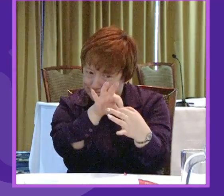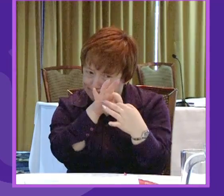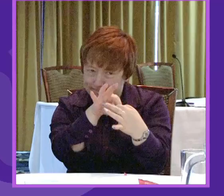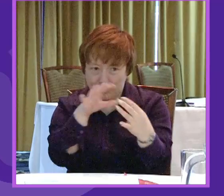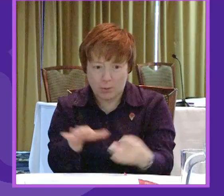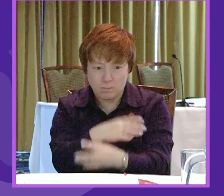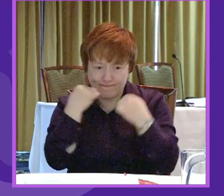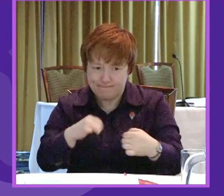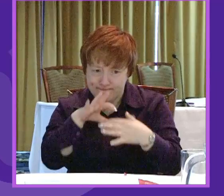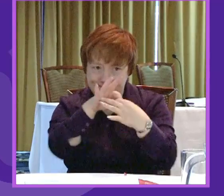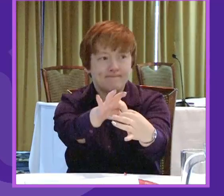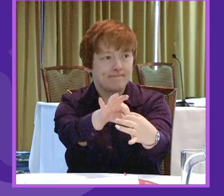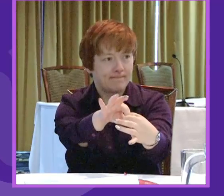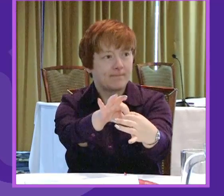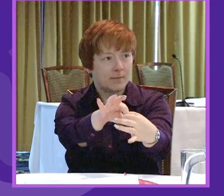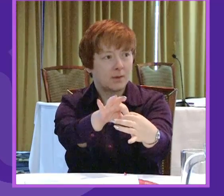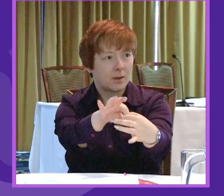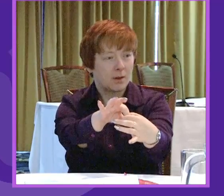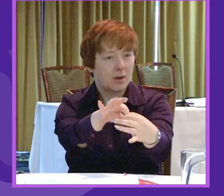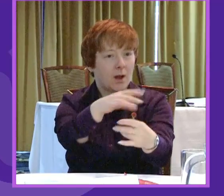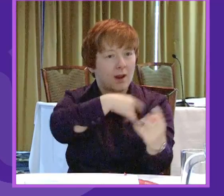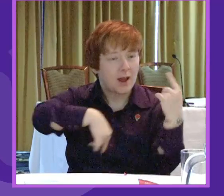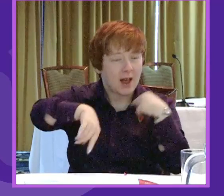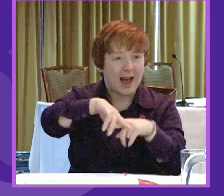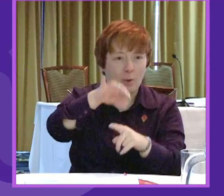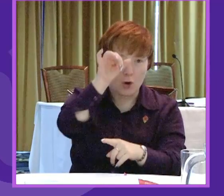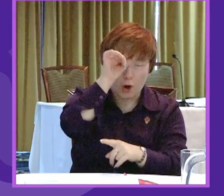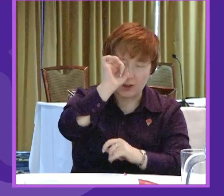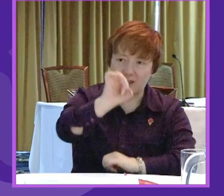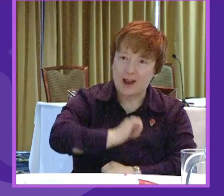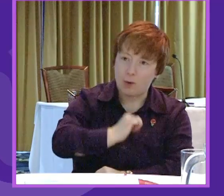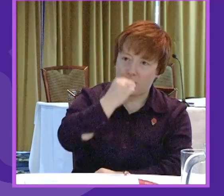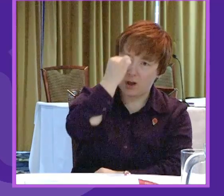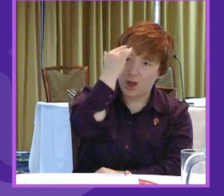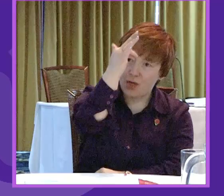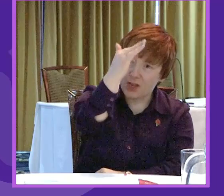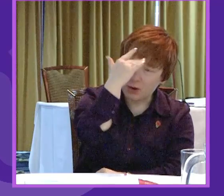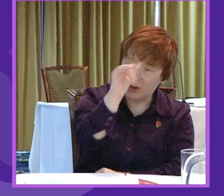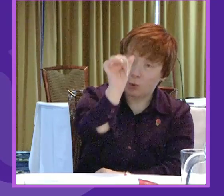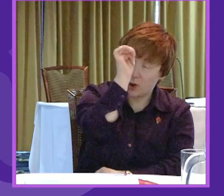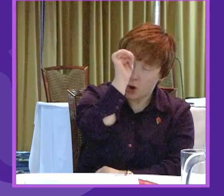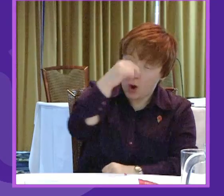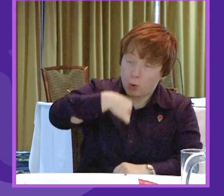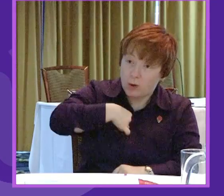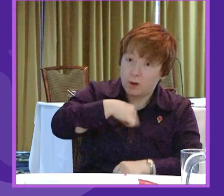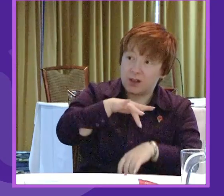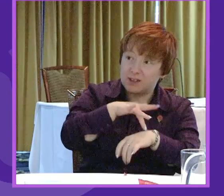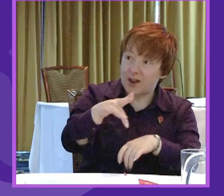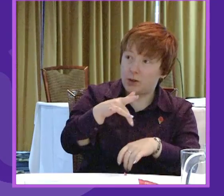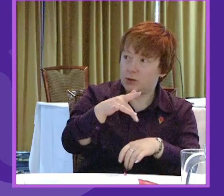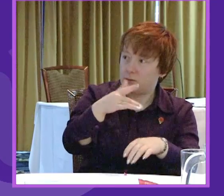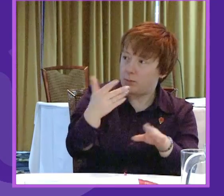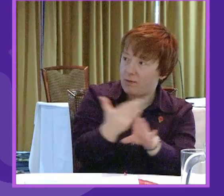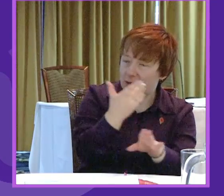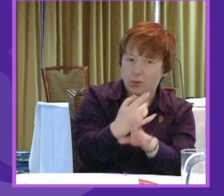that concept of hardwiring and bring our knowledge and the kind of theories and things that we understand as